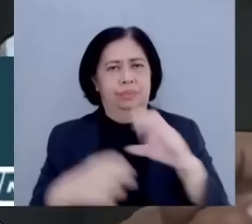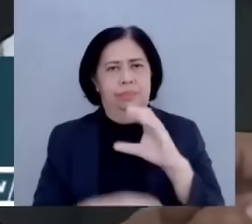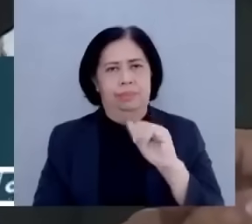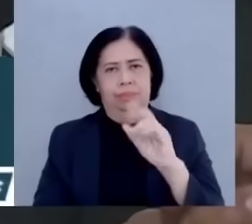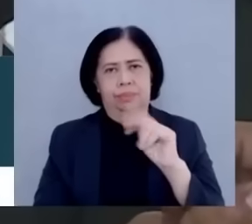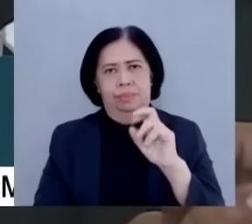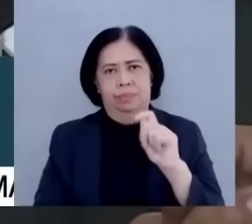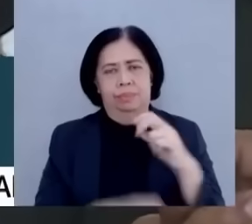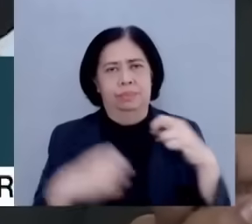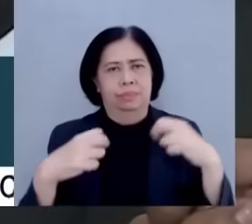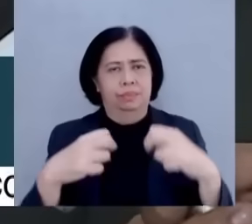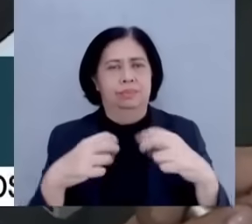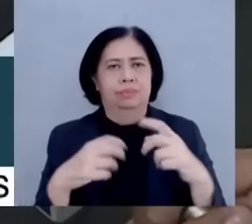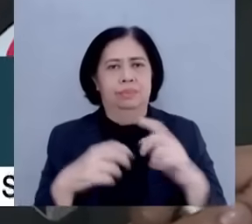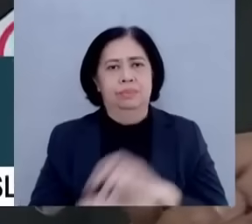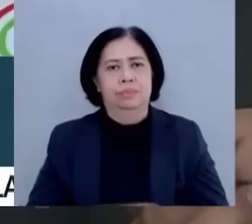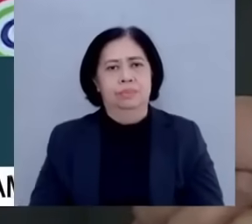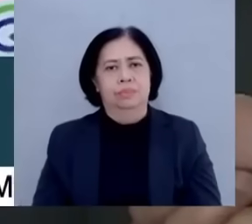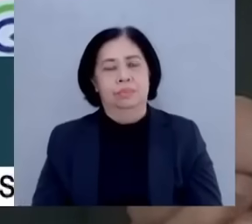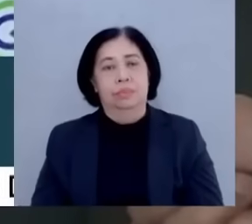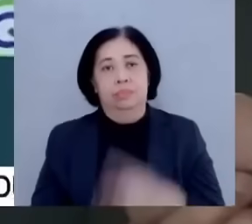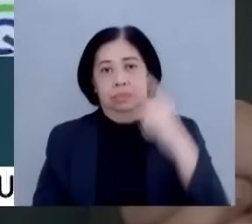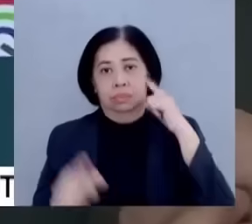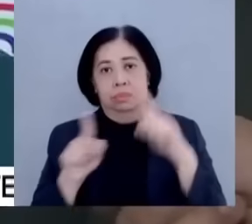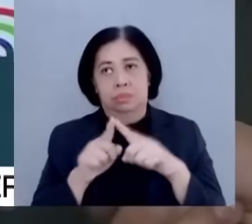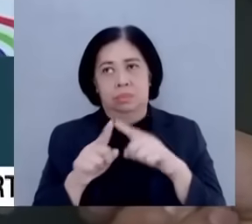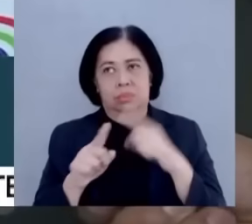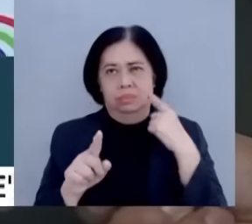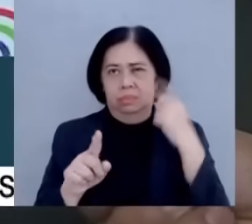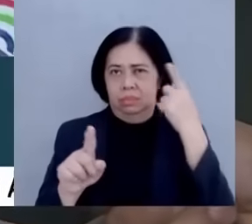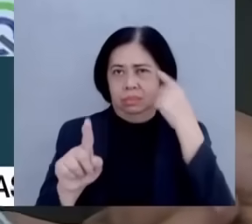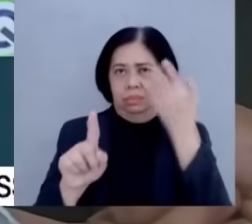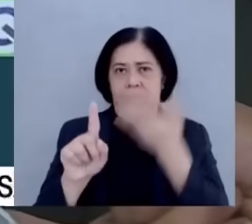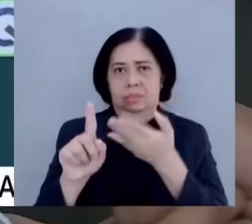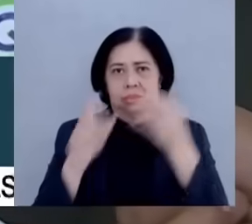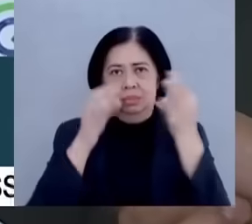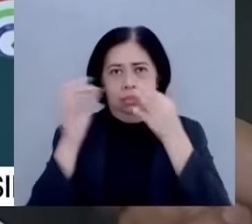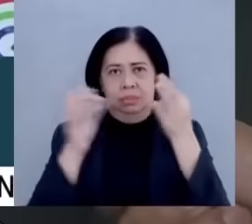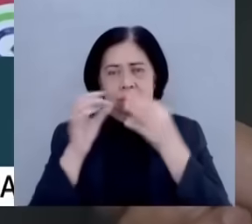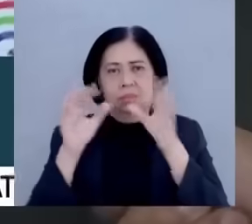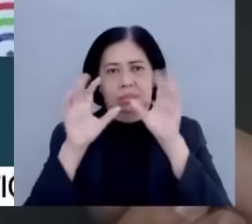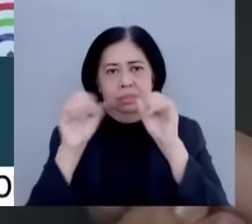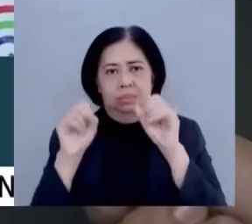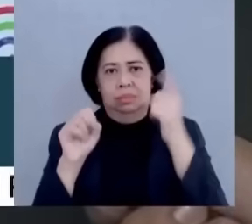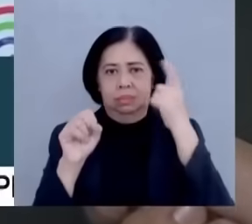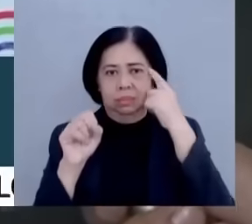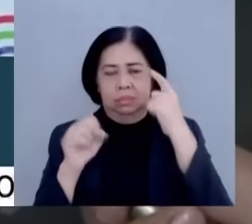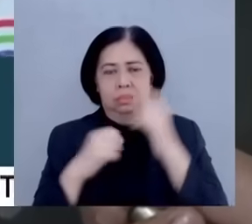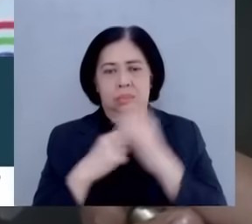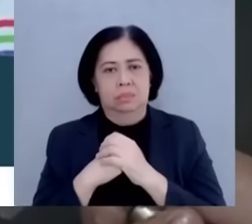I agree with the assumption that he is a drug addict. I think